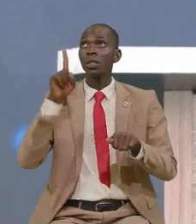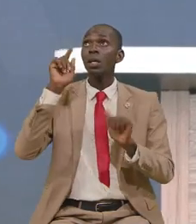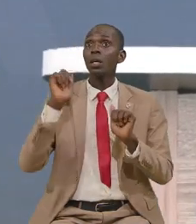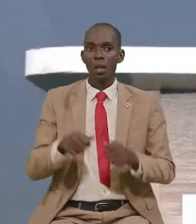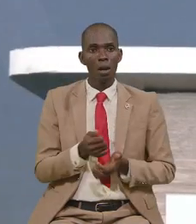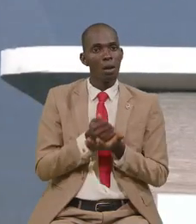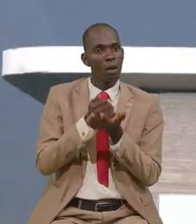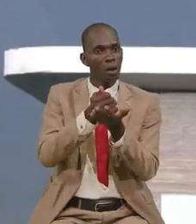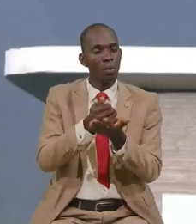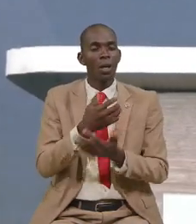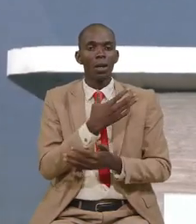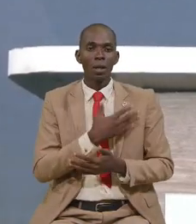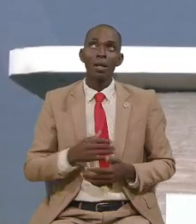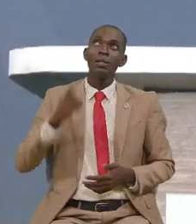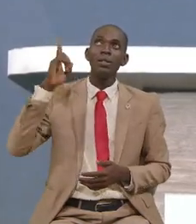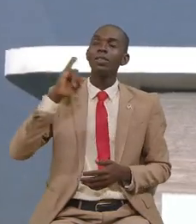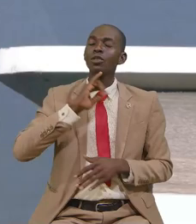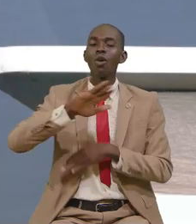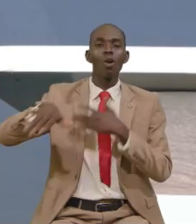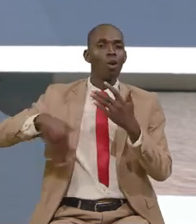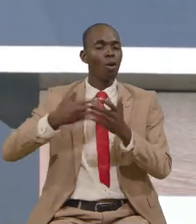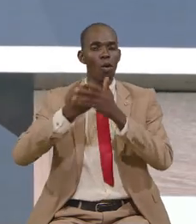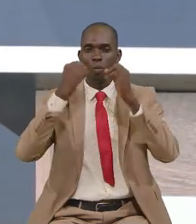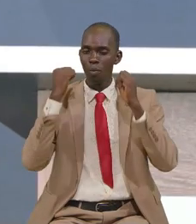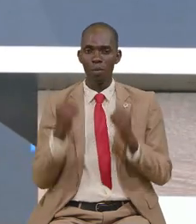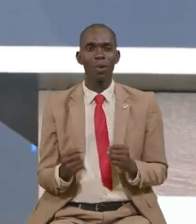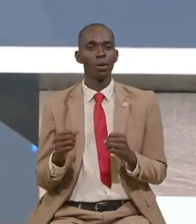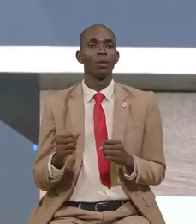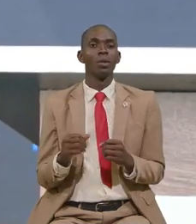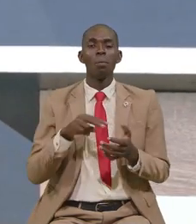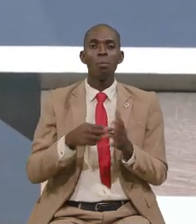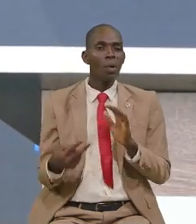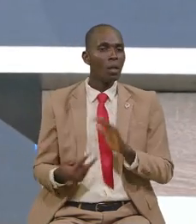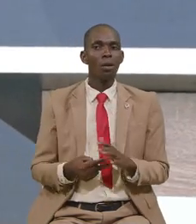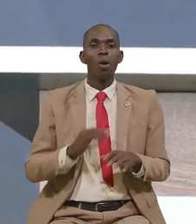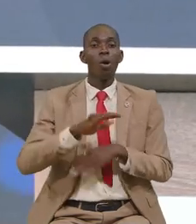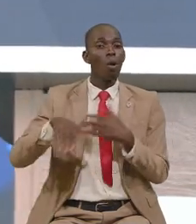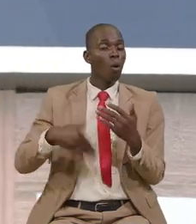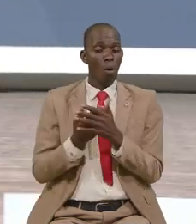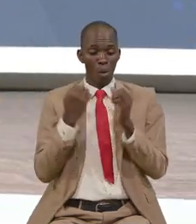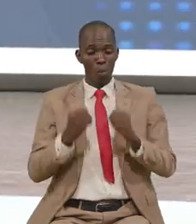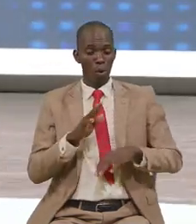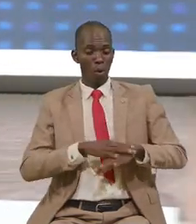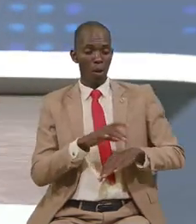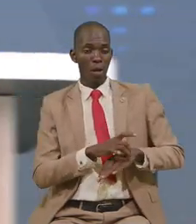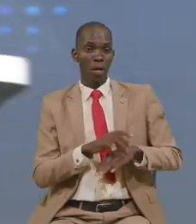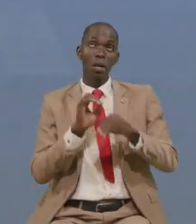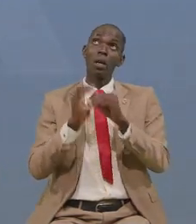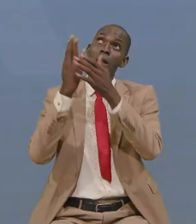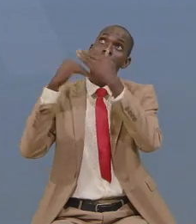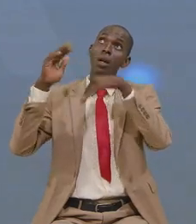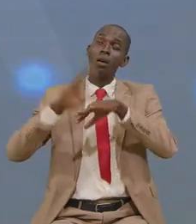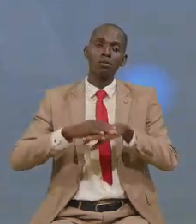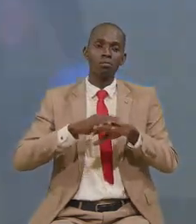it's almighty. That means every power on earth, in heaven, given unto